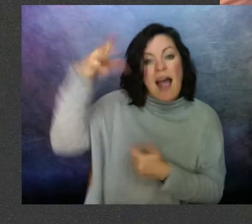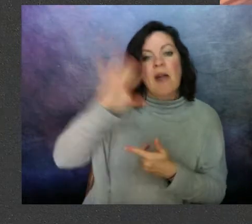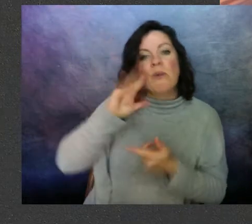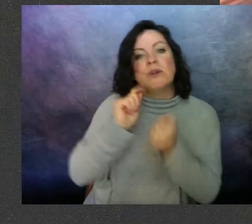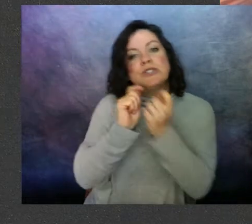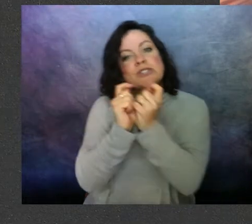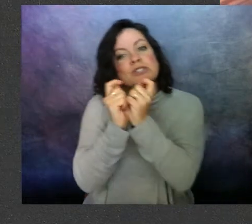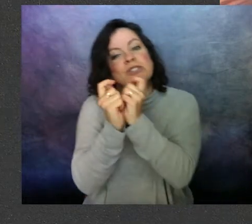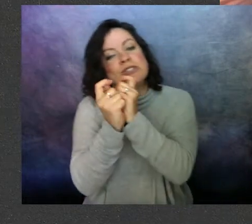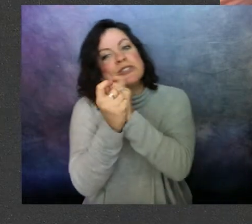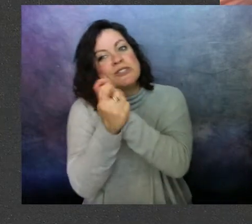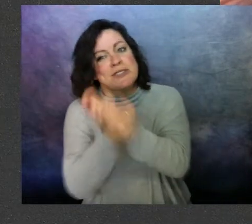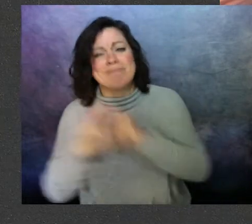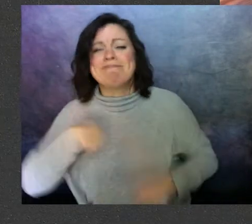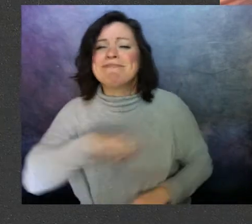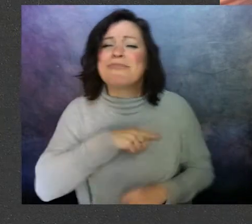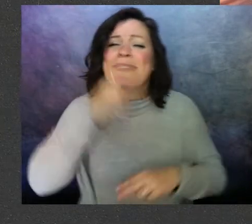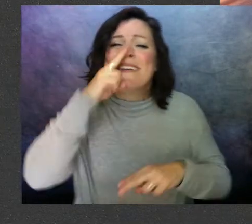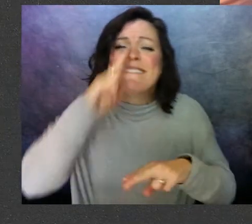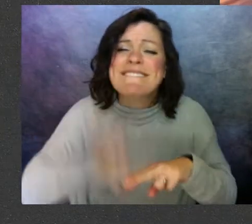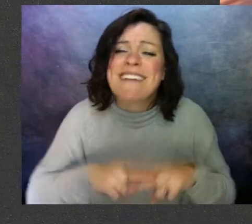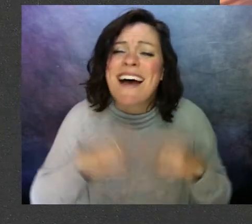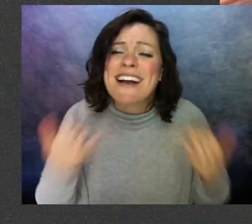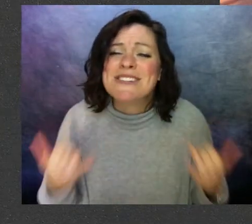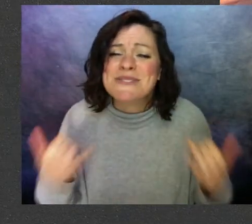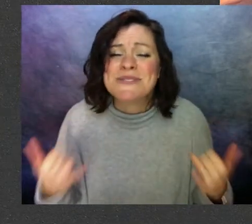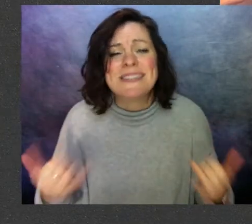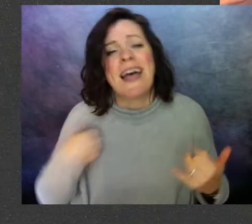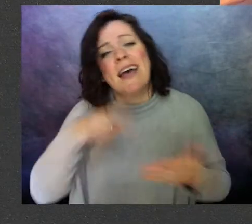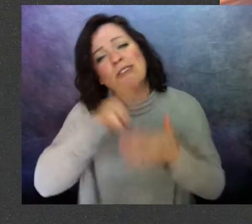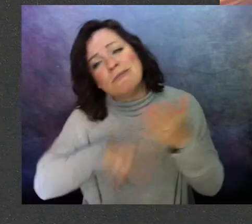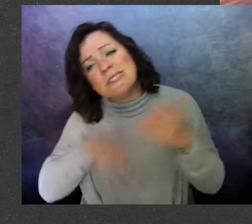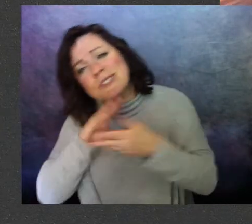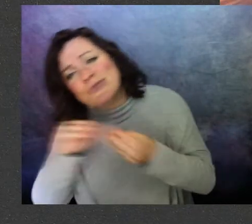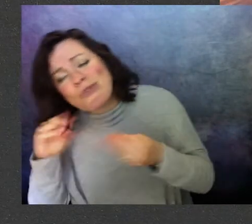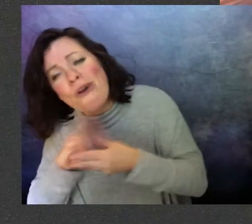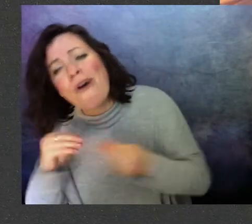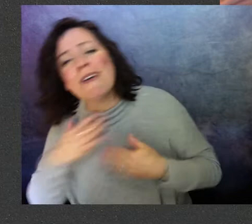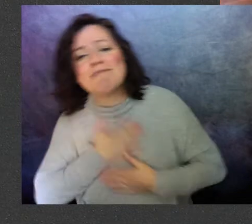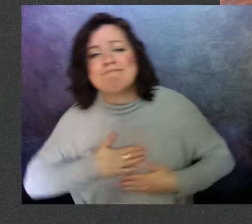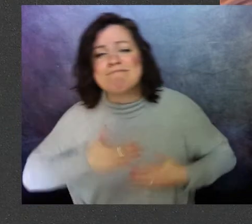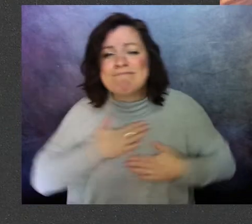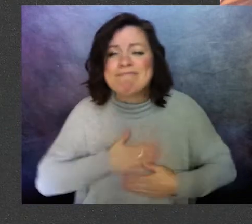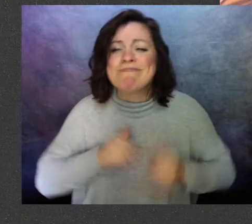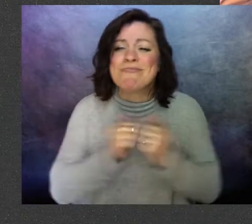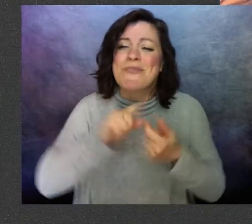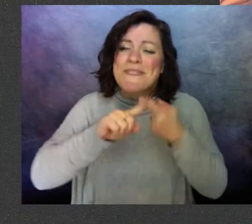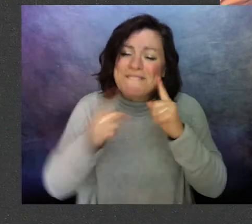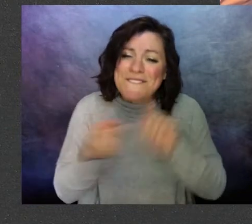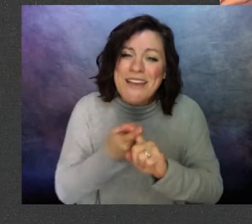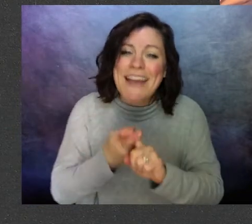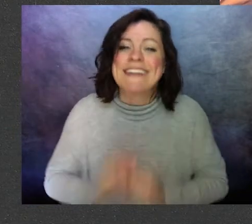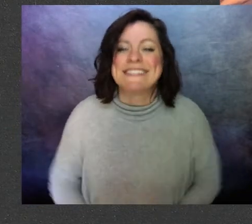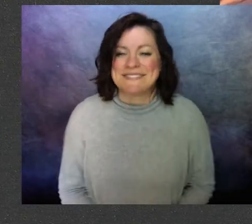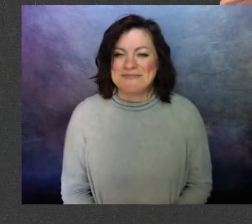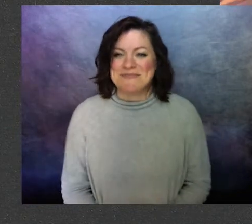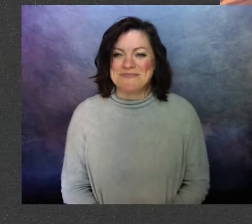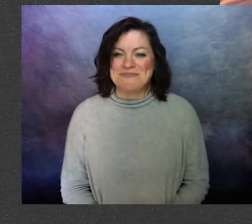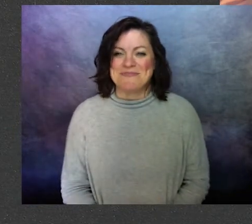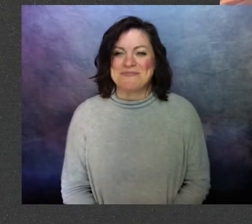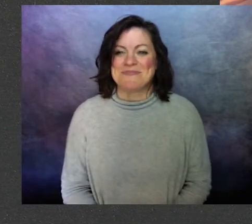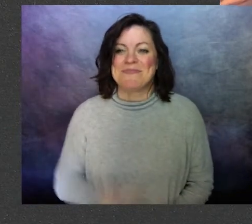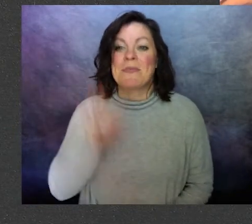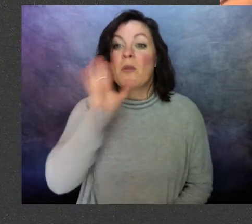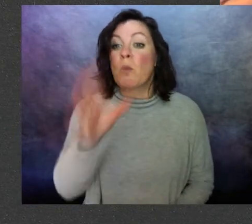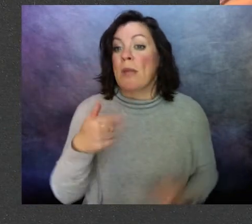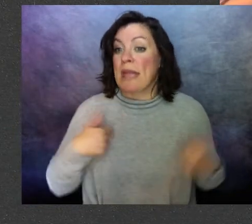together and making crafts and hearing some great stories and sharing those with our friends, especially you at home. Well, I'm going to